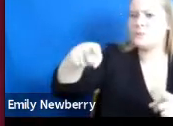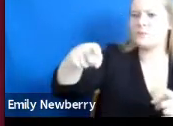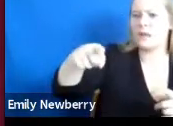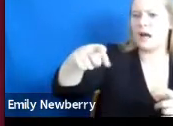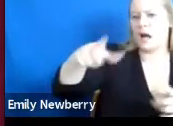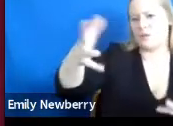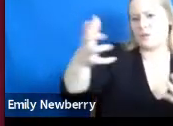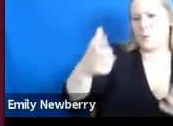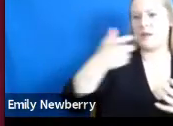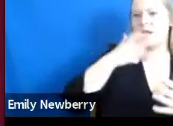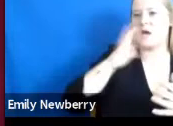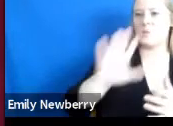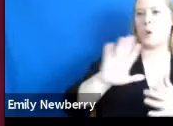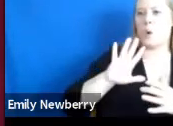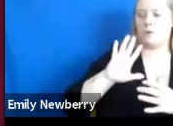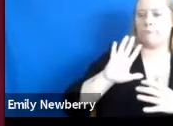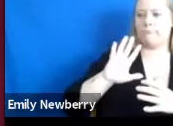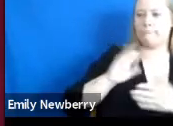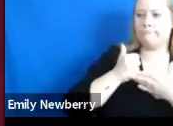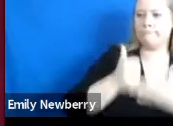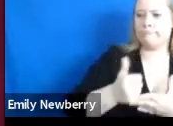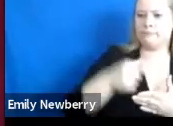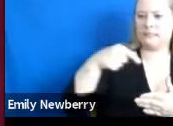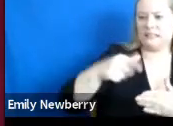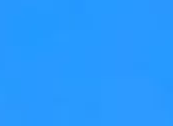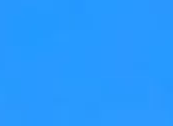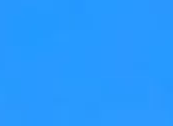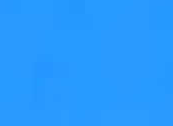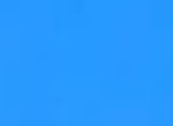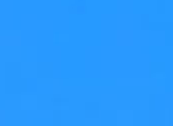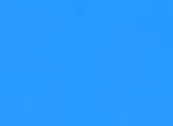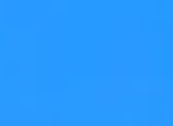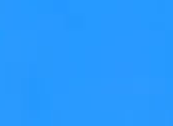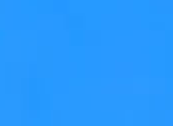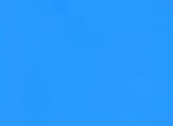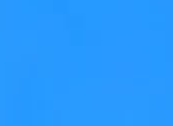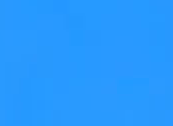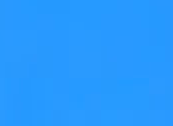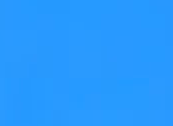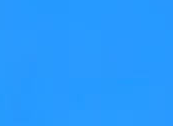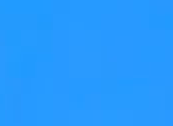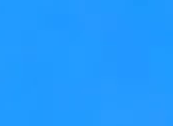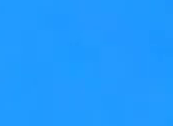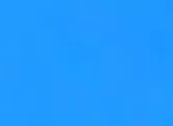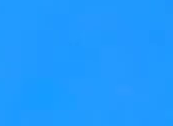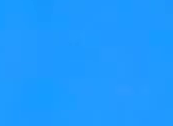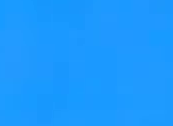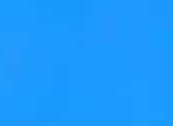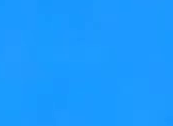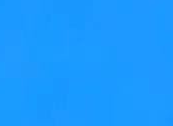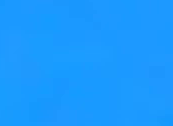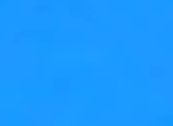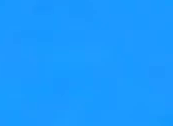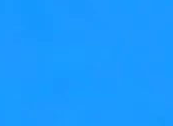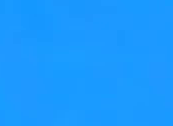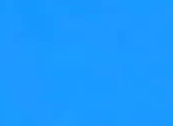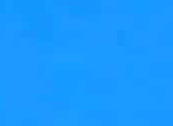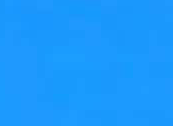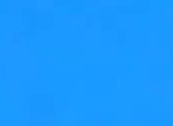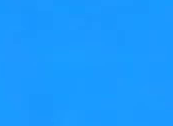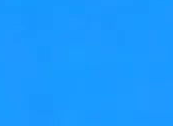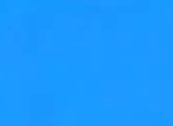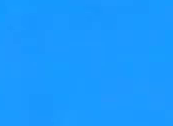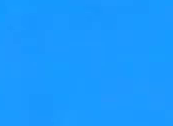your contributions to these conferences have been so wonderful all these years. You bring a really important